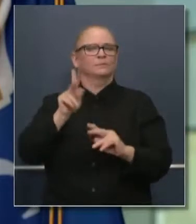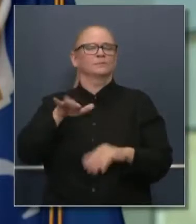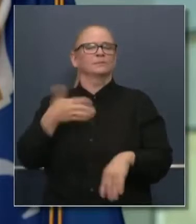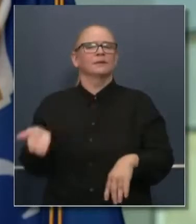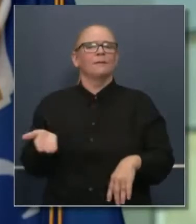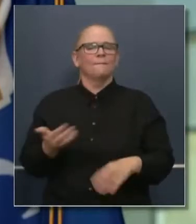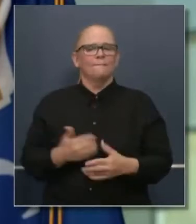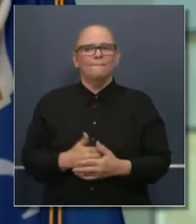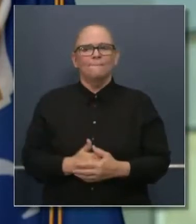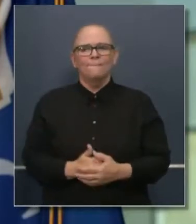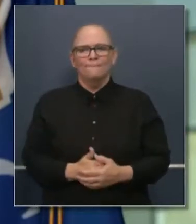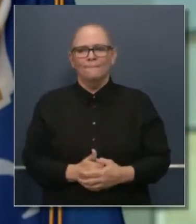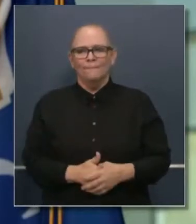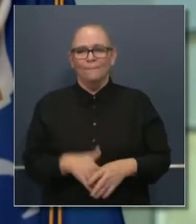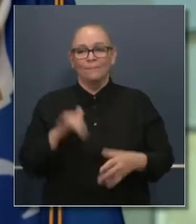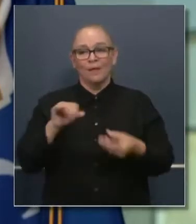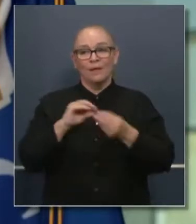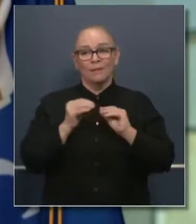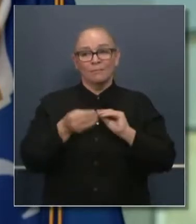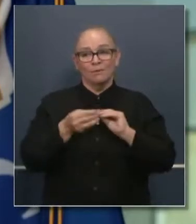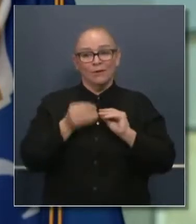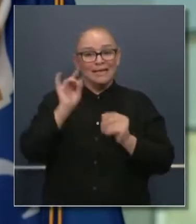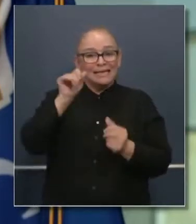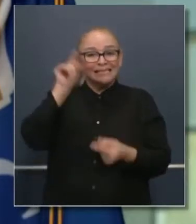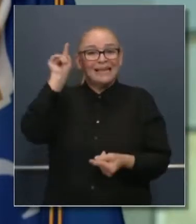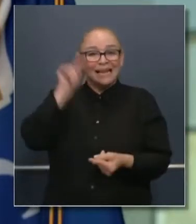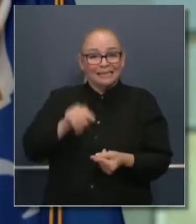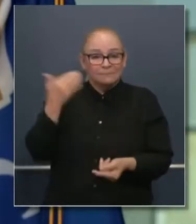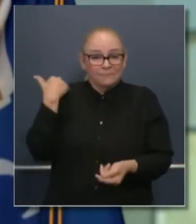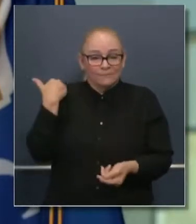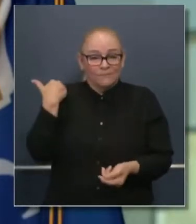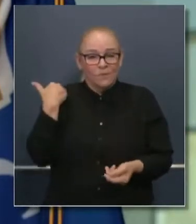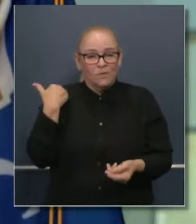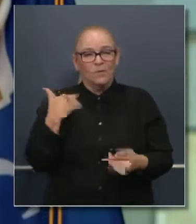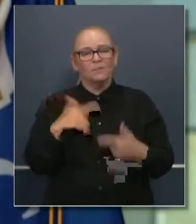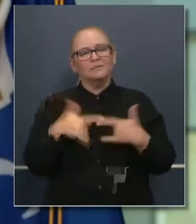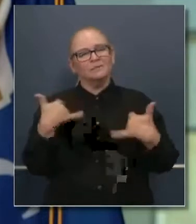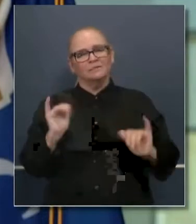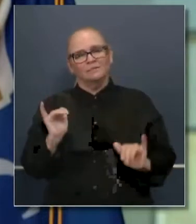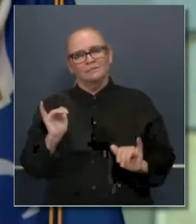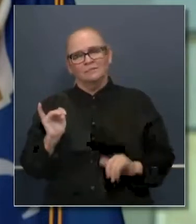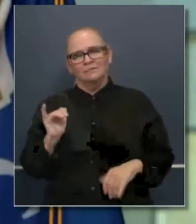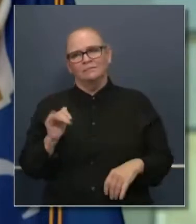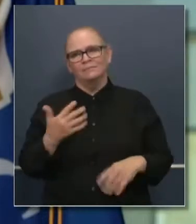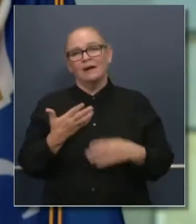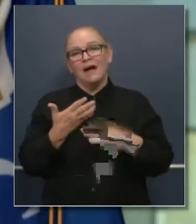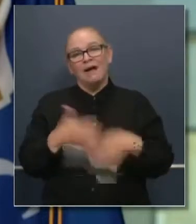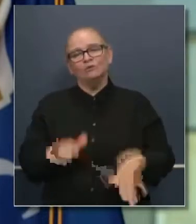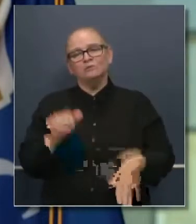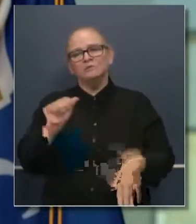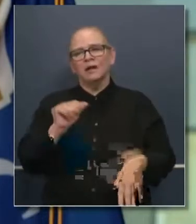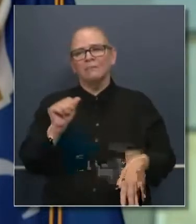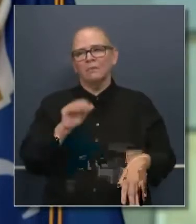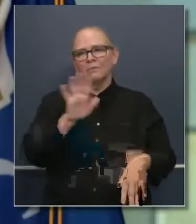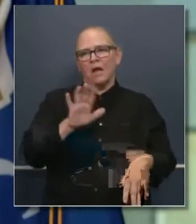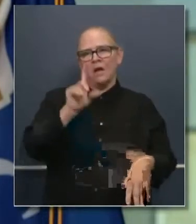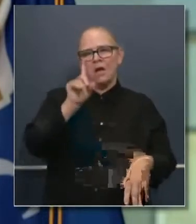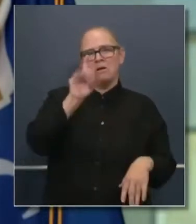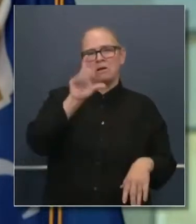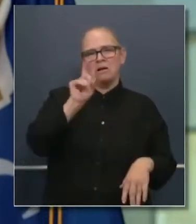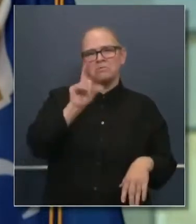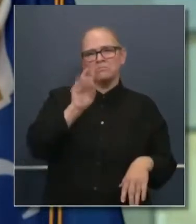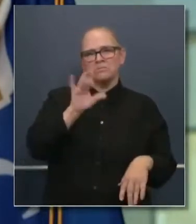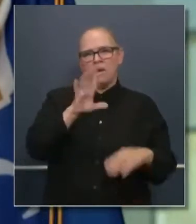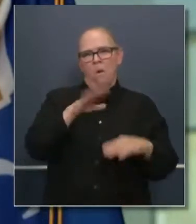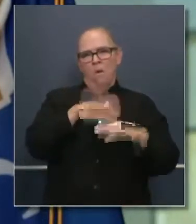32 is a lower number than you've seen in the past. The average number's now well north of 100, and